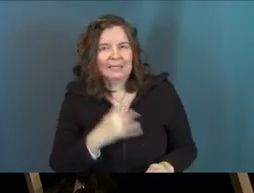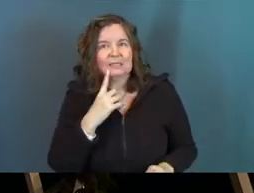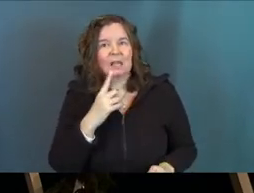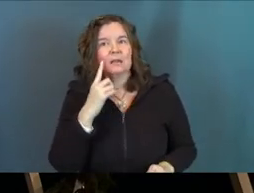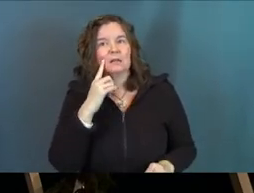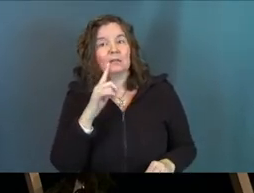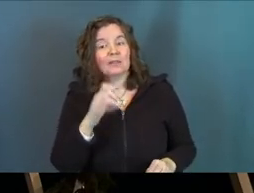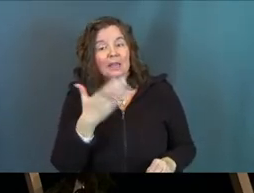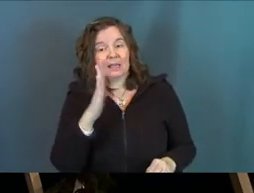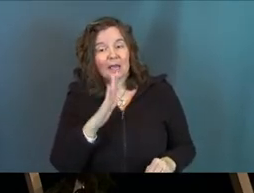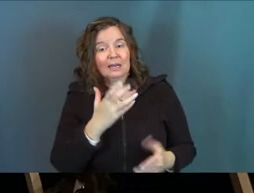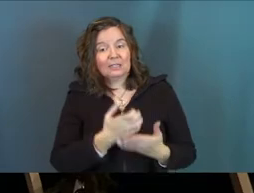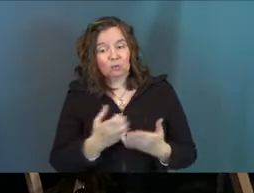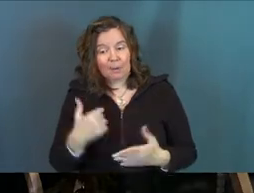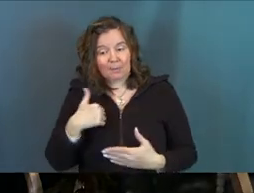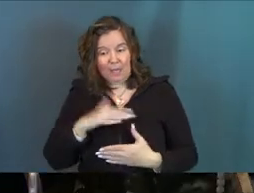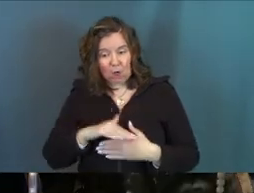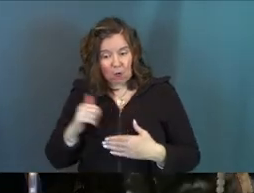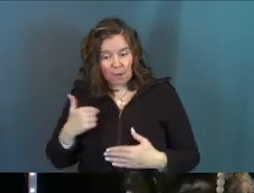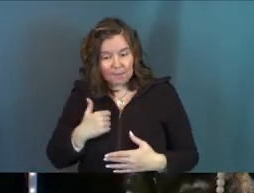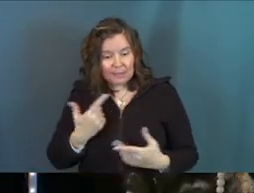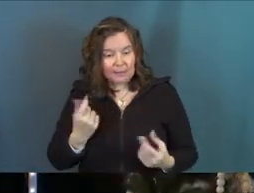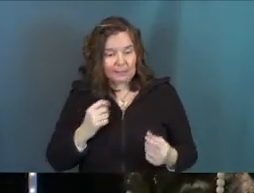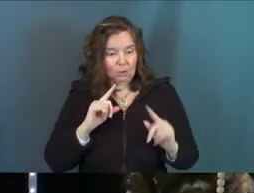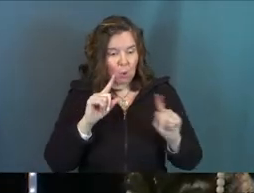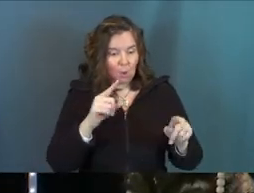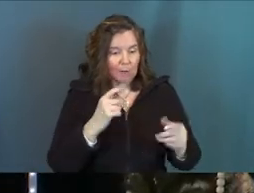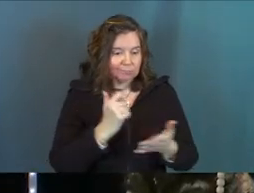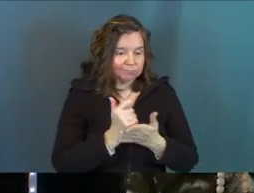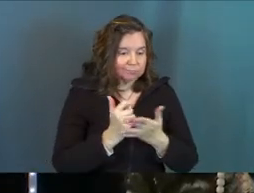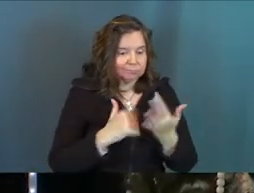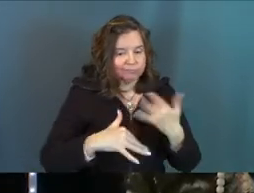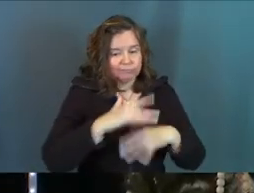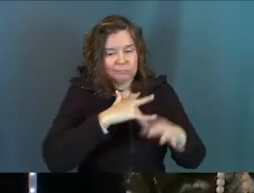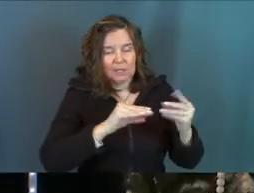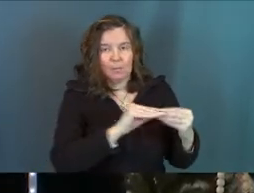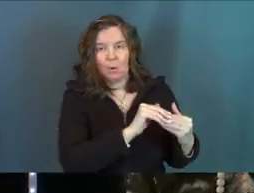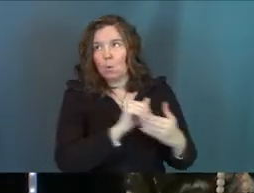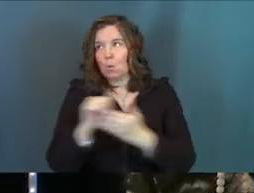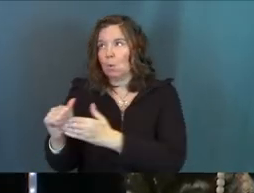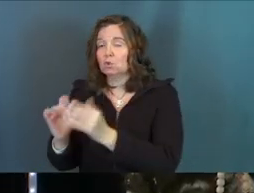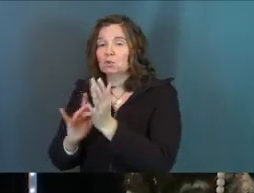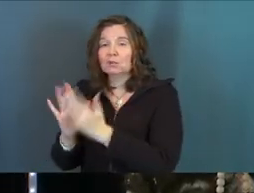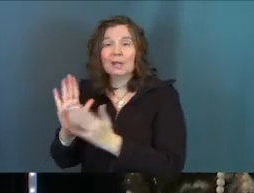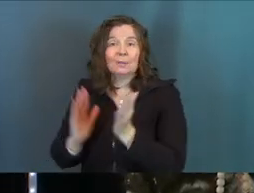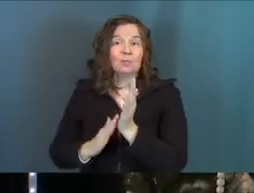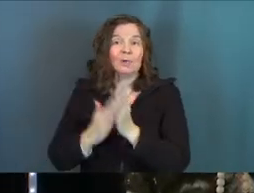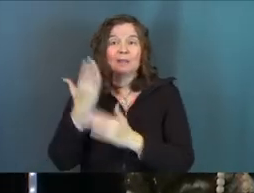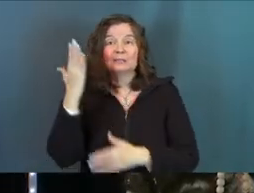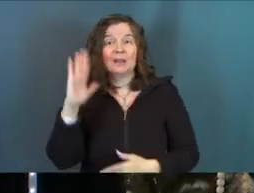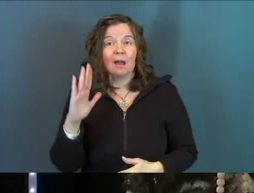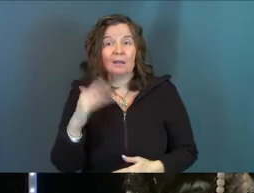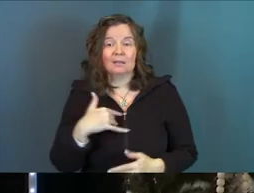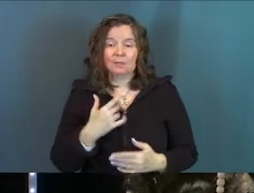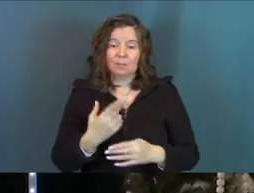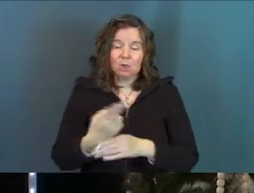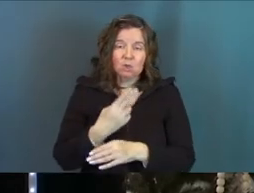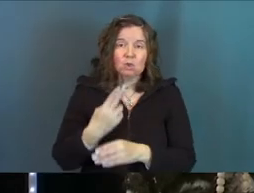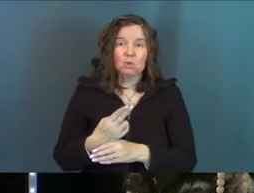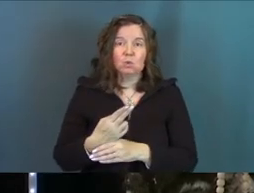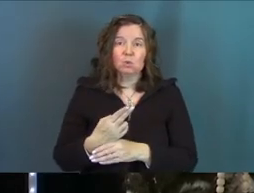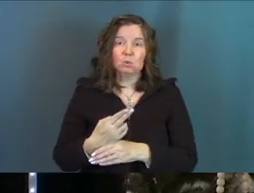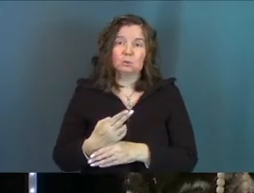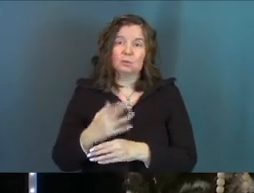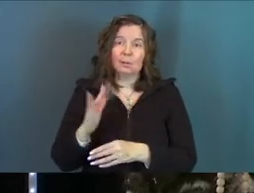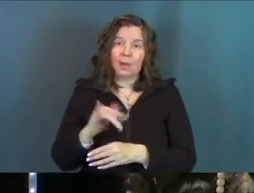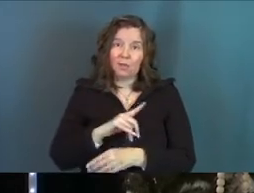Paul's saying that God has equipped him and called him and that he gets to go out and he gets to lead more people to Jesus. Praise God. He gets to be used as a